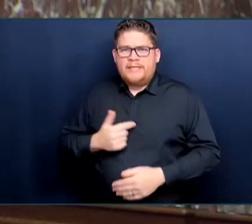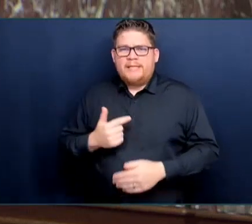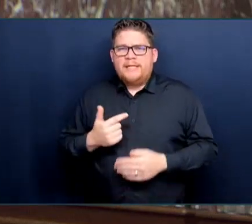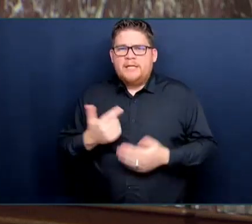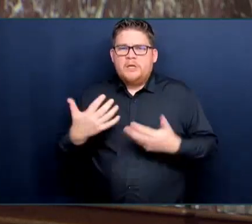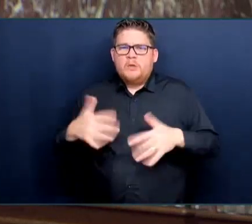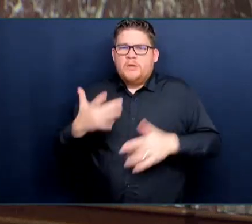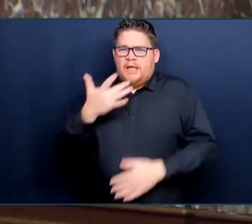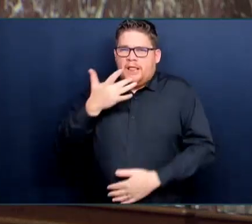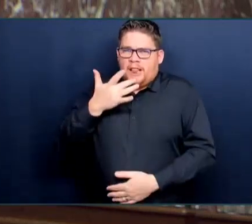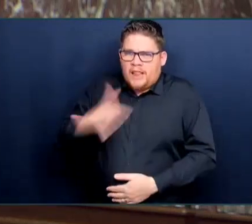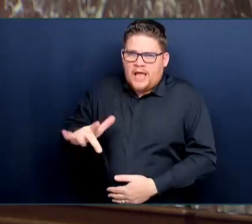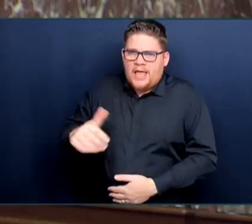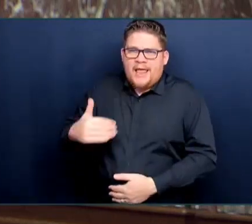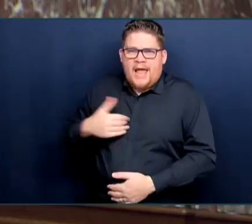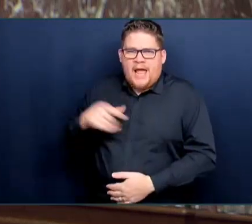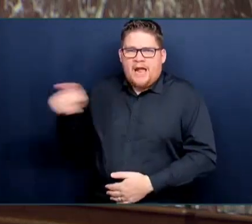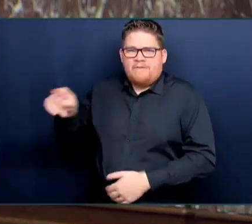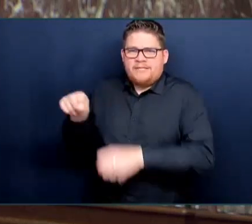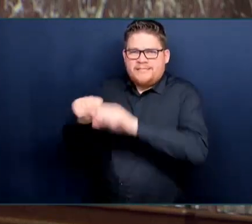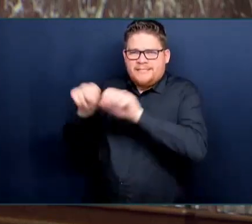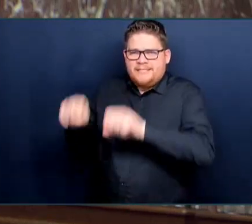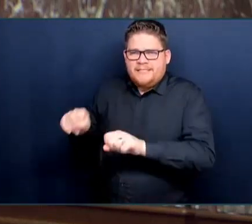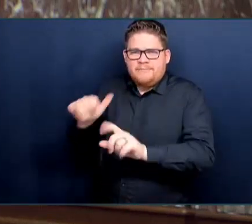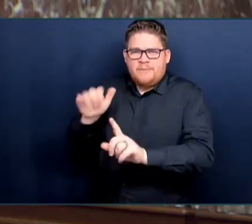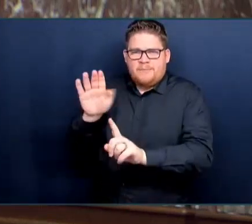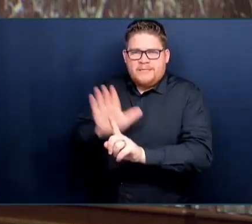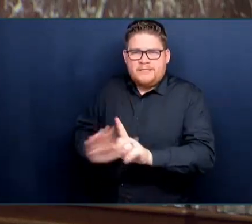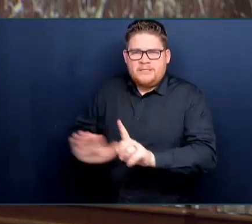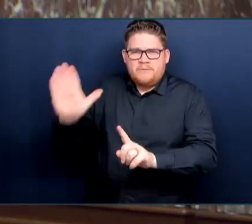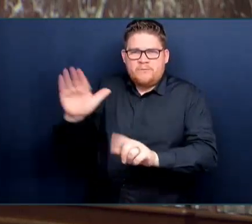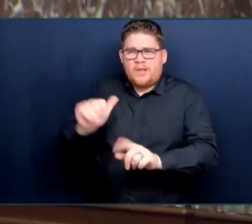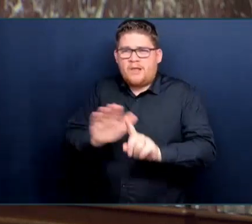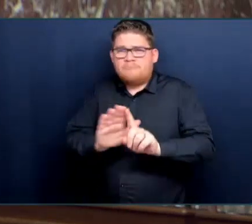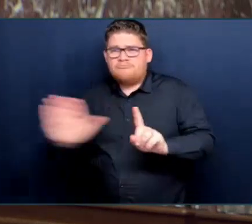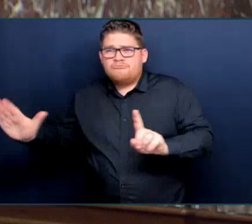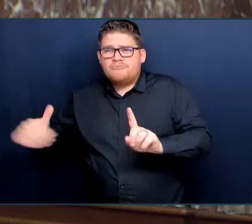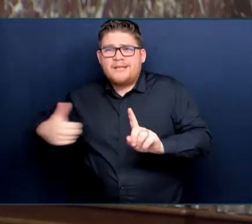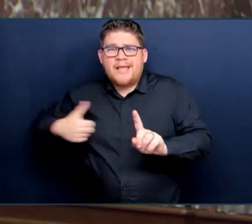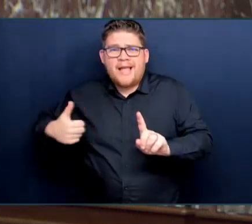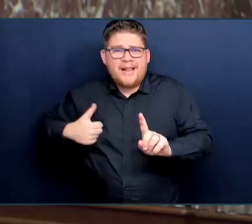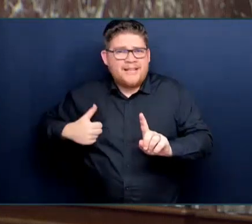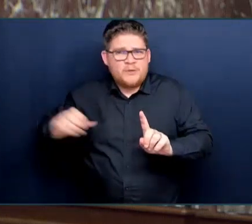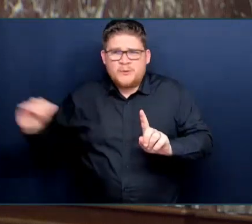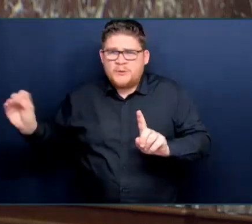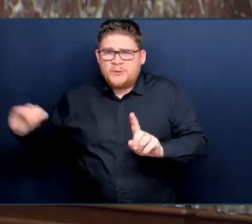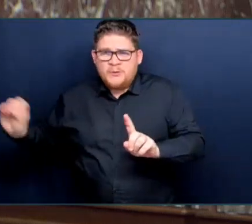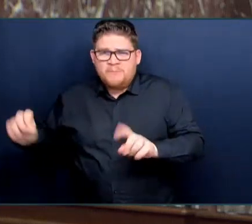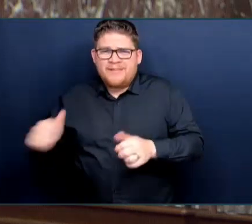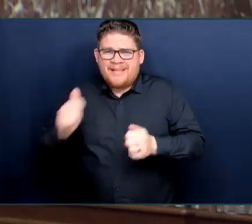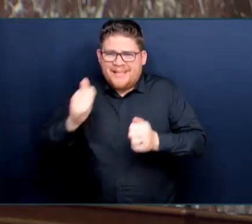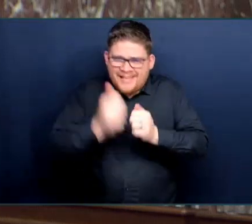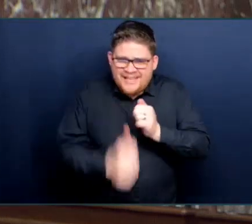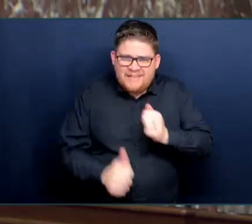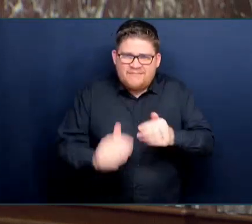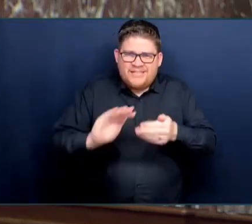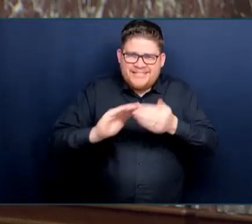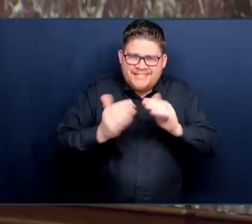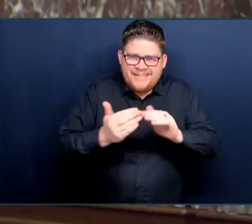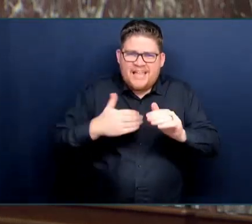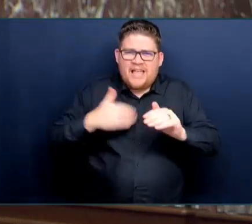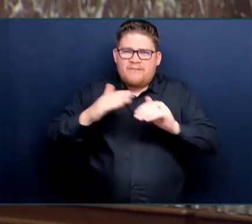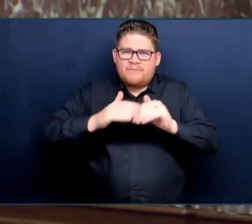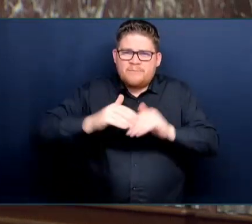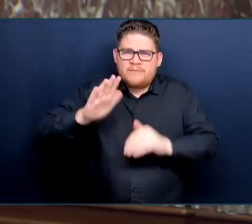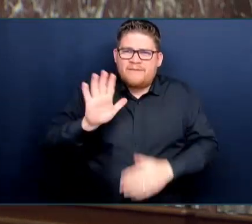every community with over 5,000 residents has a service provider in the BC Transit system. We are expanding inter-community